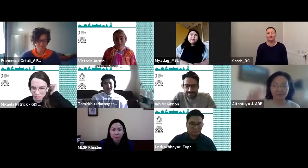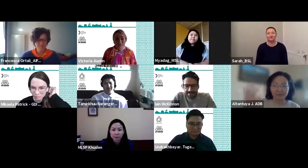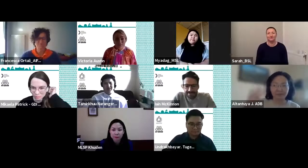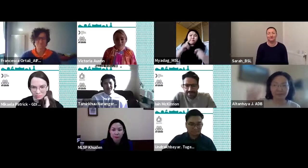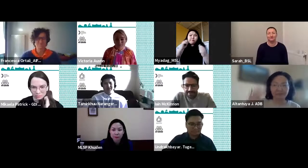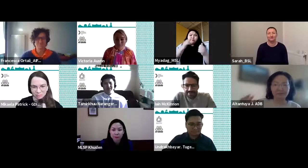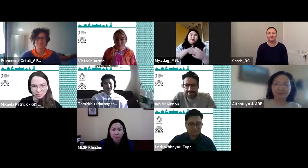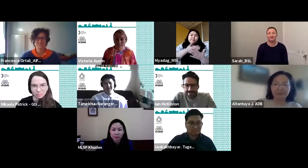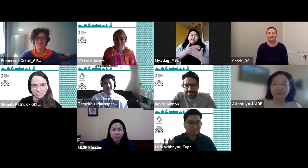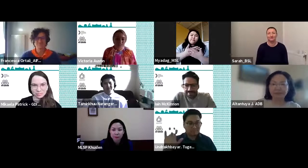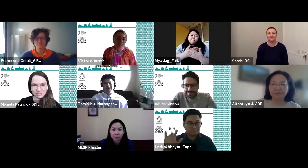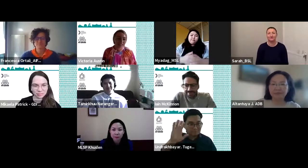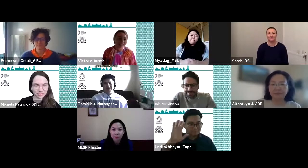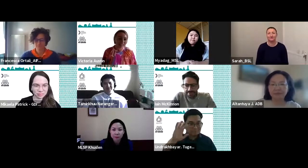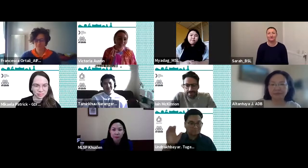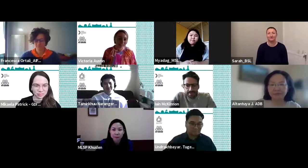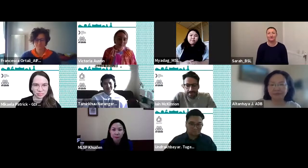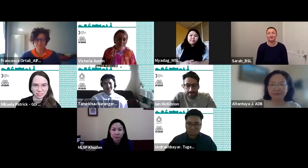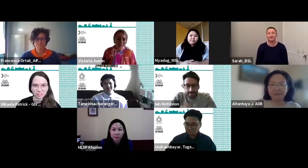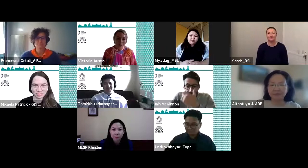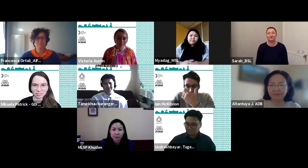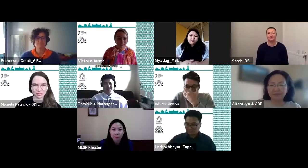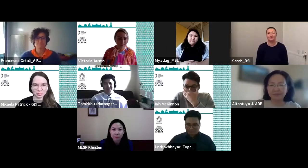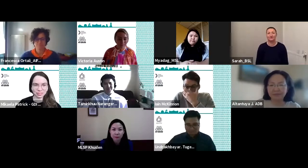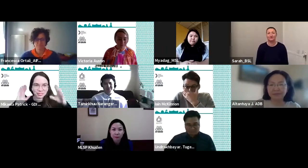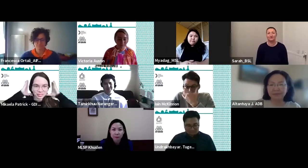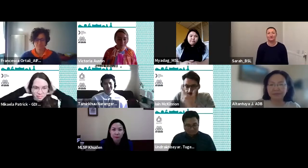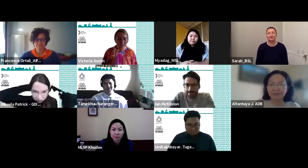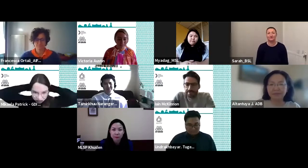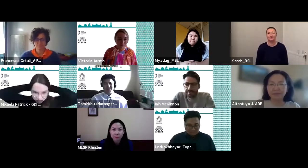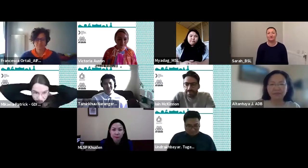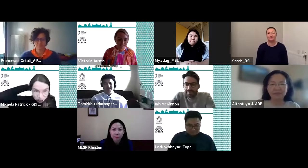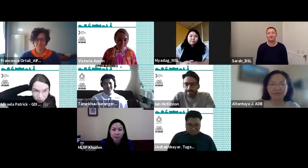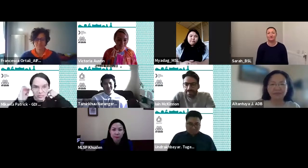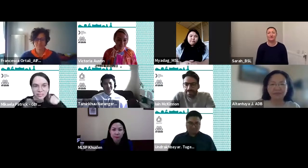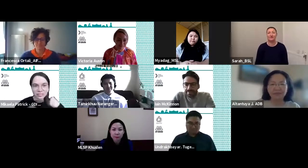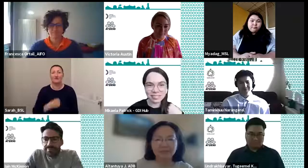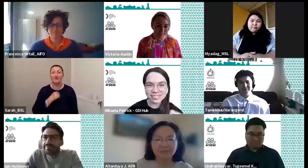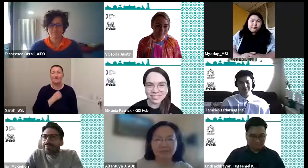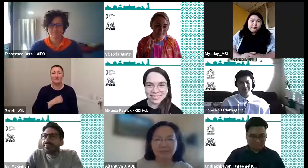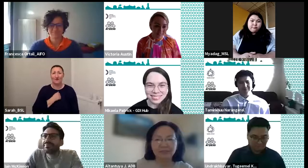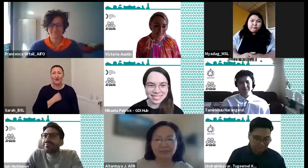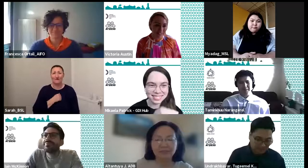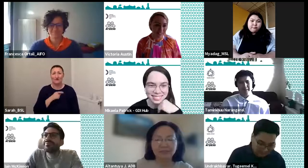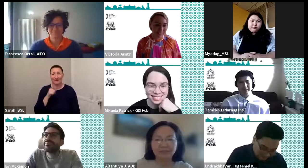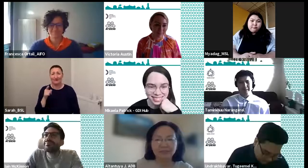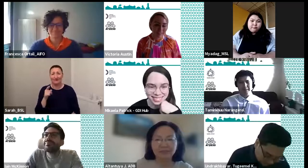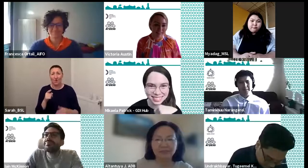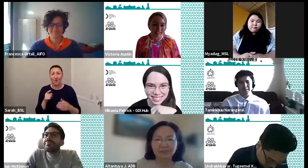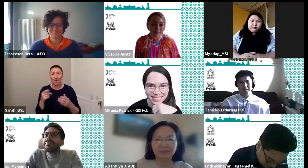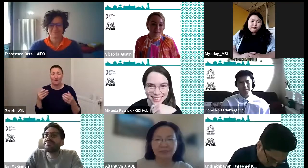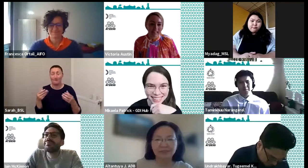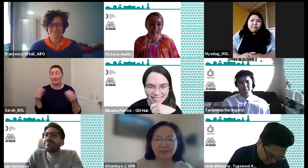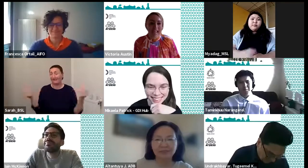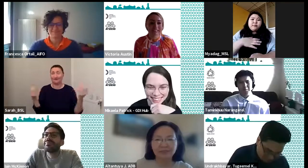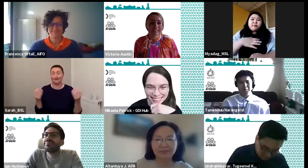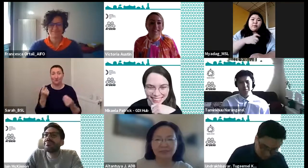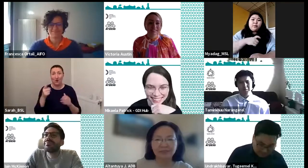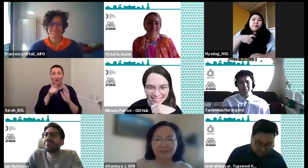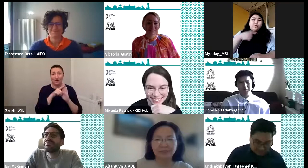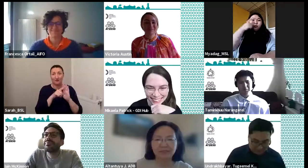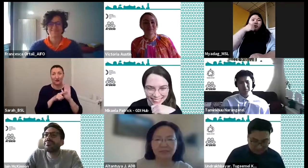Yes. And I'm so sorry, Nyamachi, I didn't come to you, but you'll forgive me. And I'm glad that you got your chance to speak. Thank you,